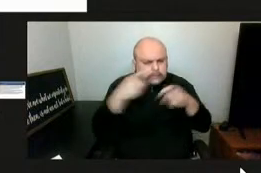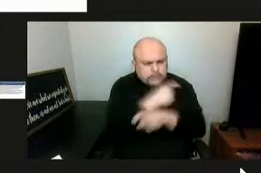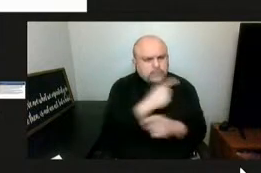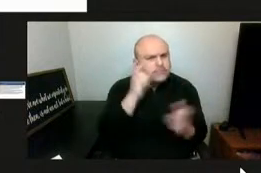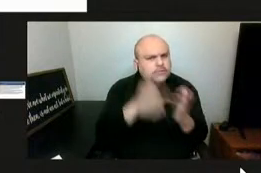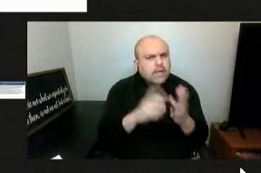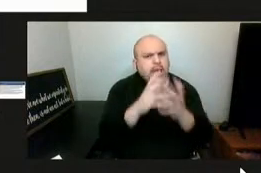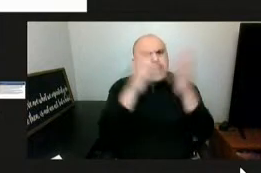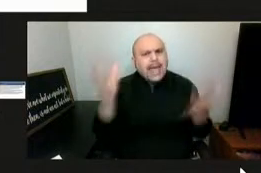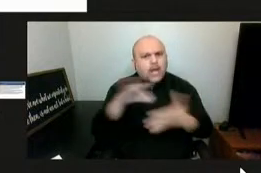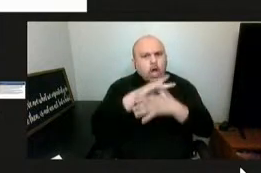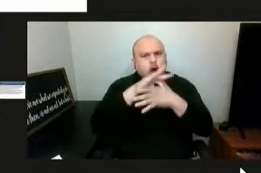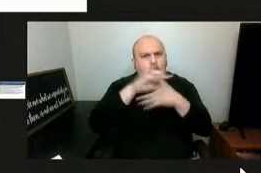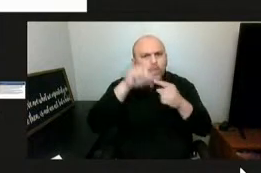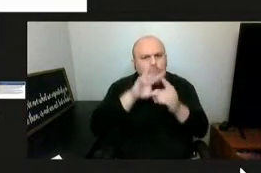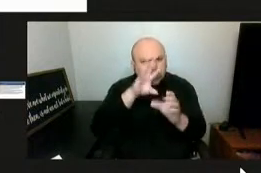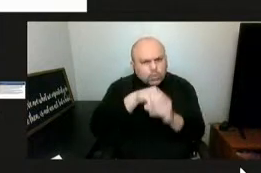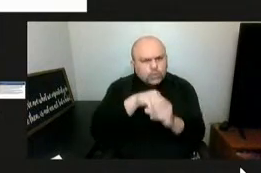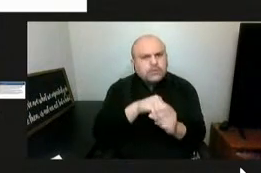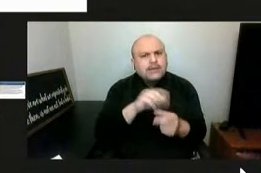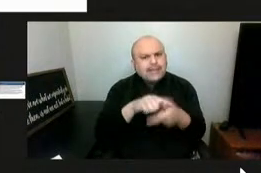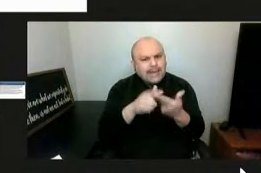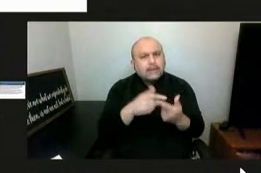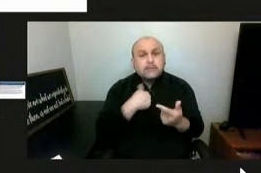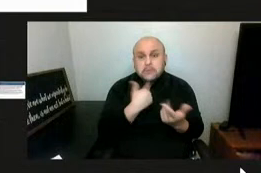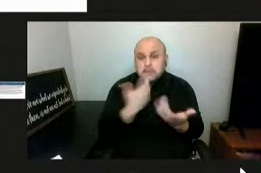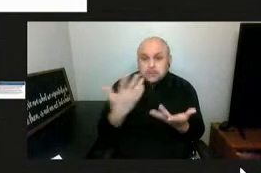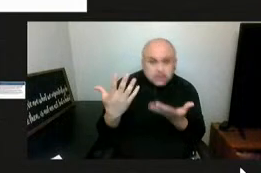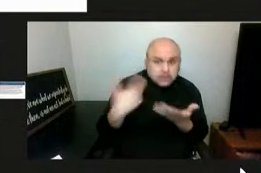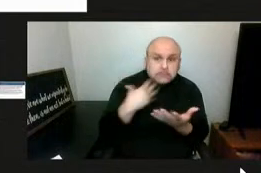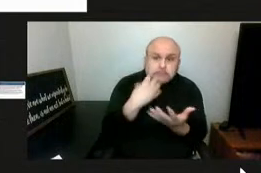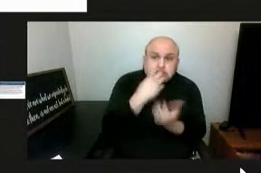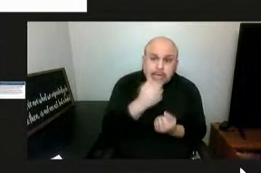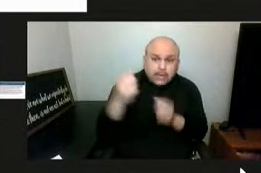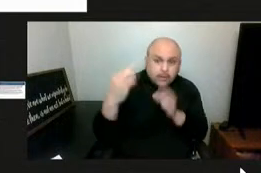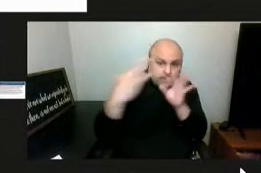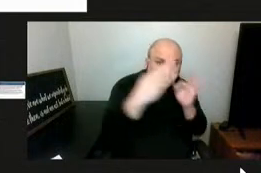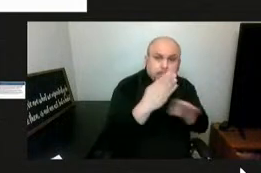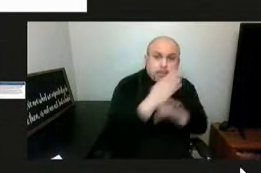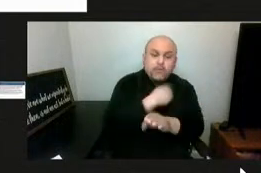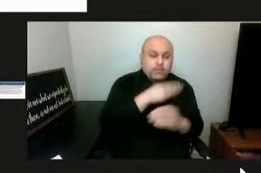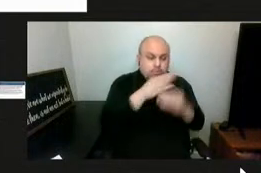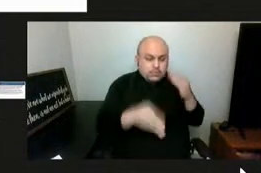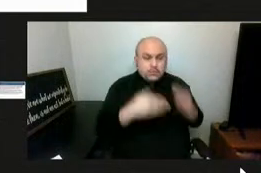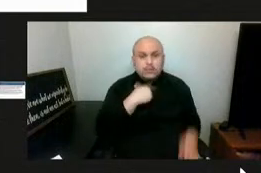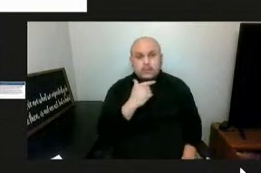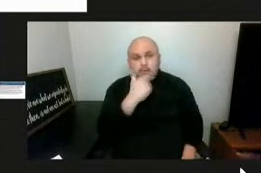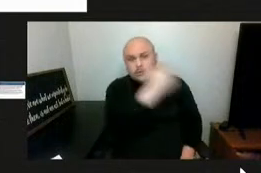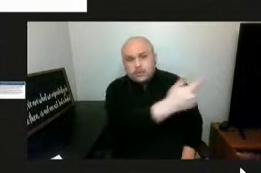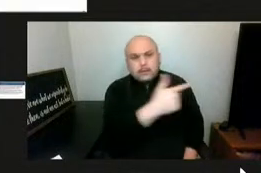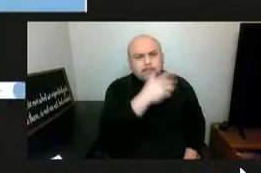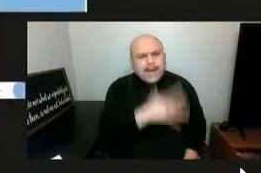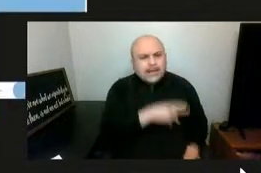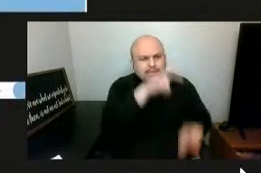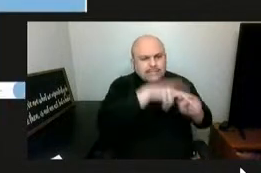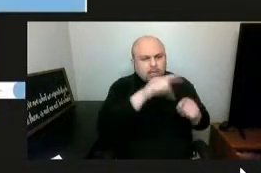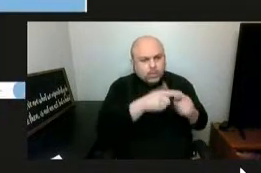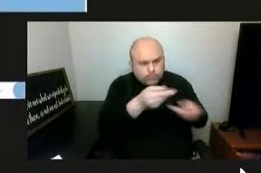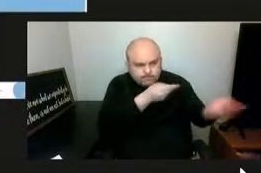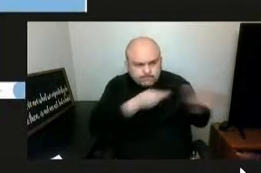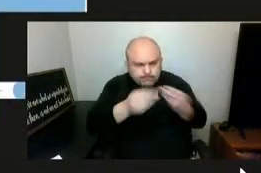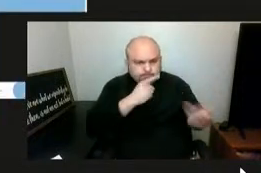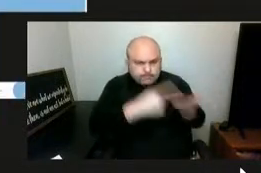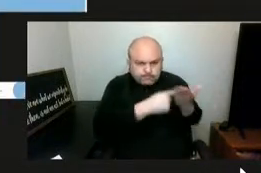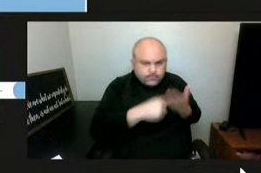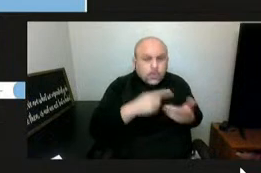cover and value the feedback and any questions. But before I hand it over to our Madam Chair to facilitate our discussion, I will open it up to my